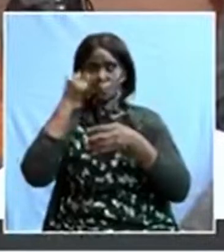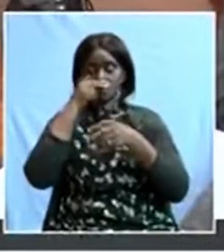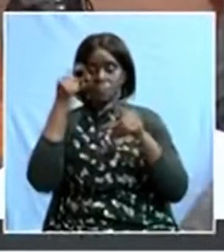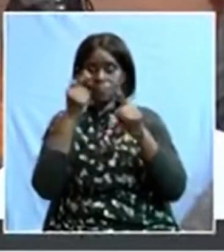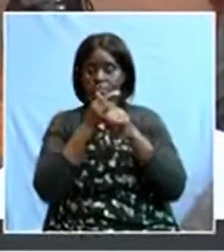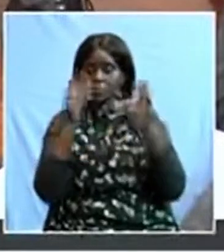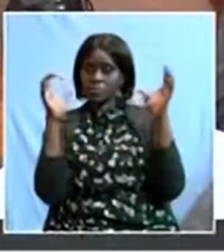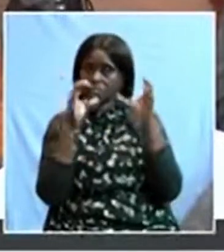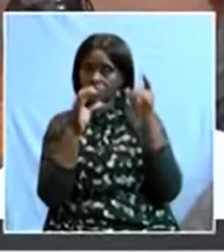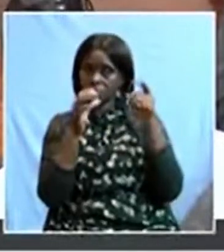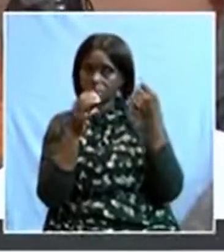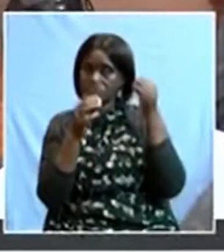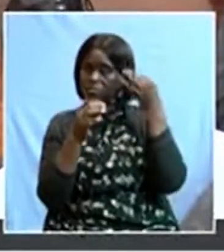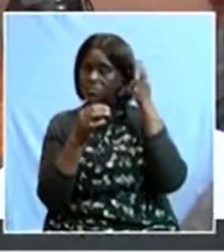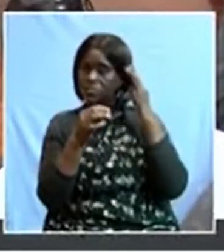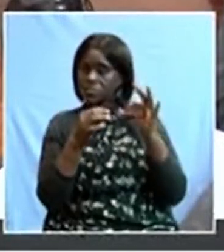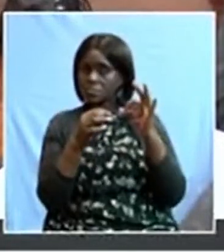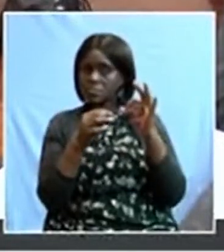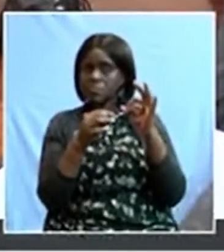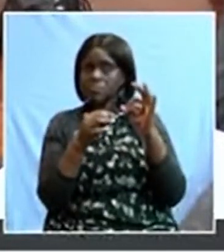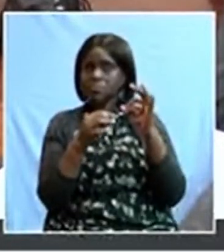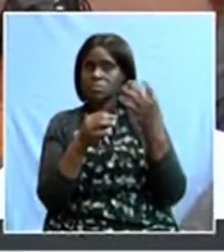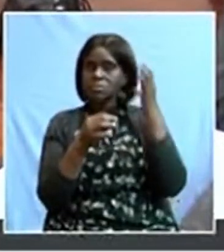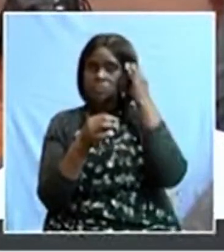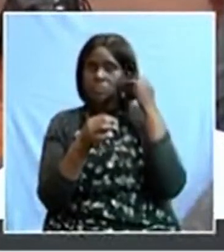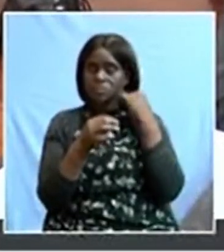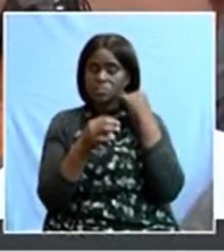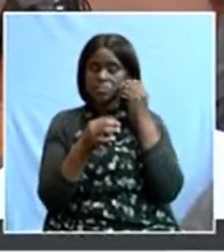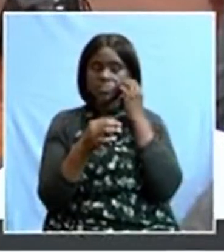of Secretary's office?